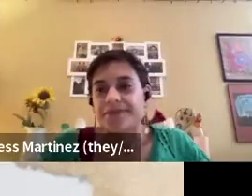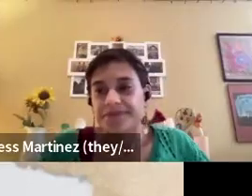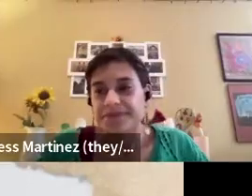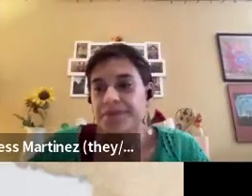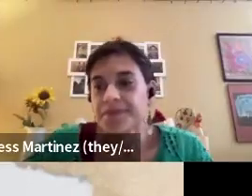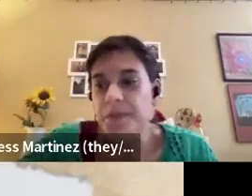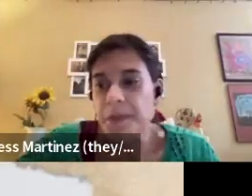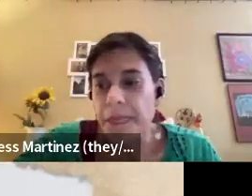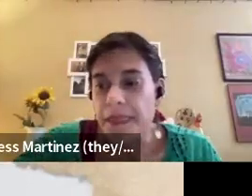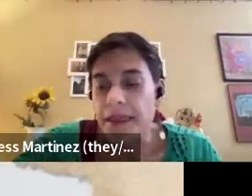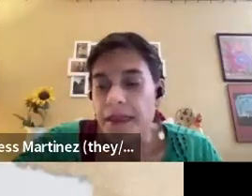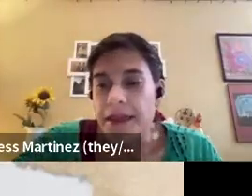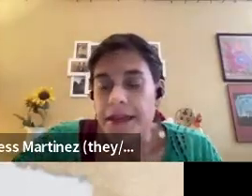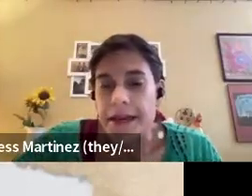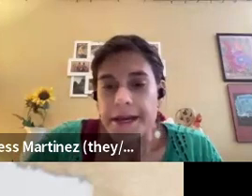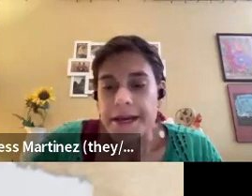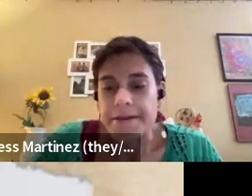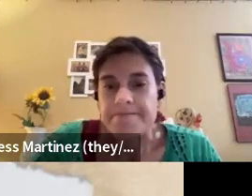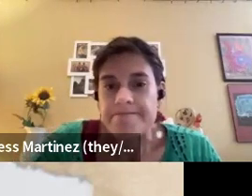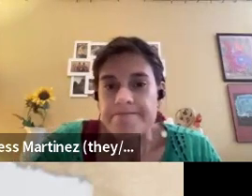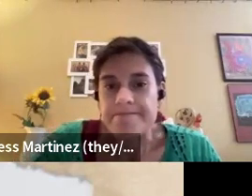for that.